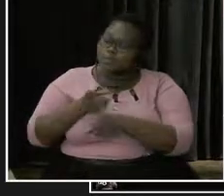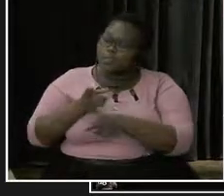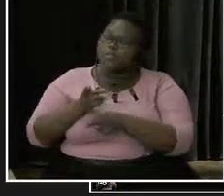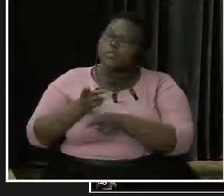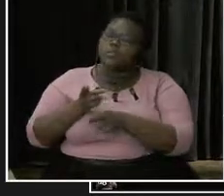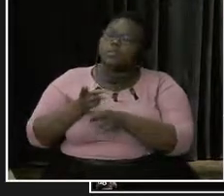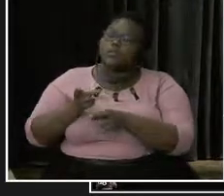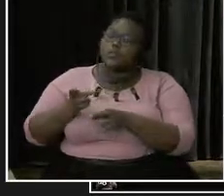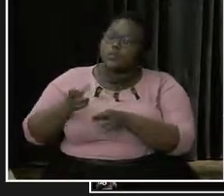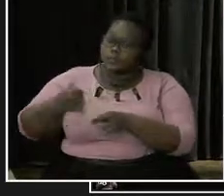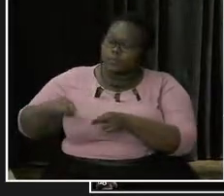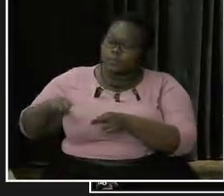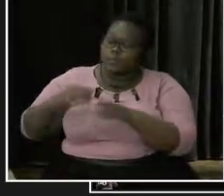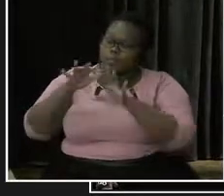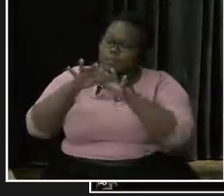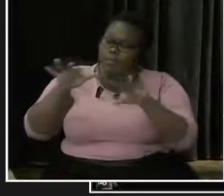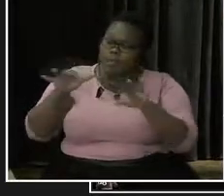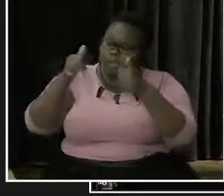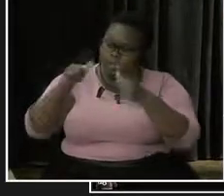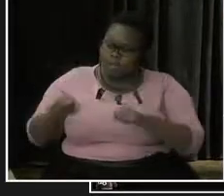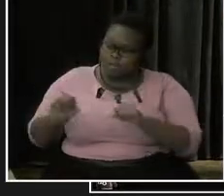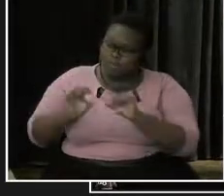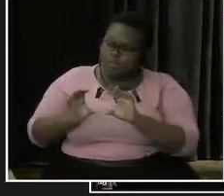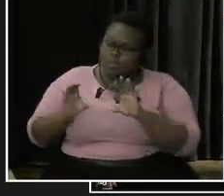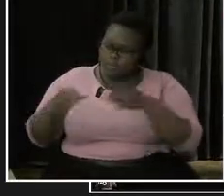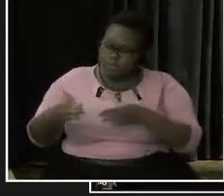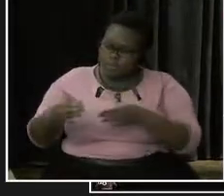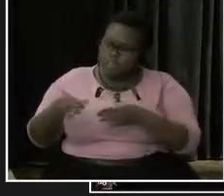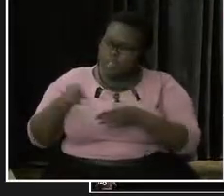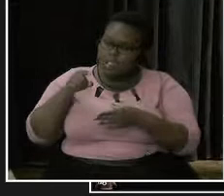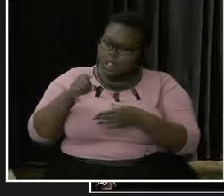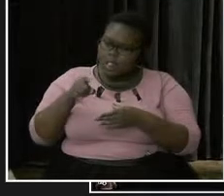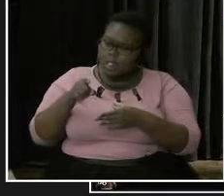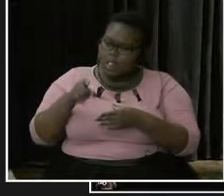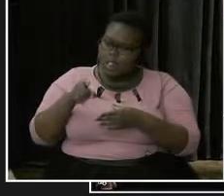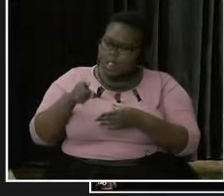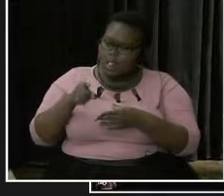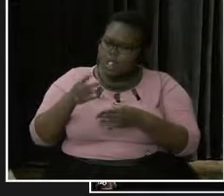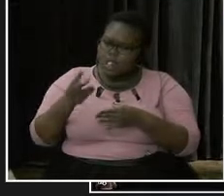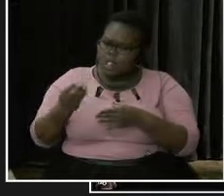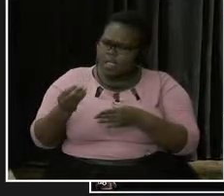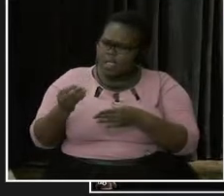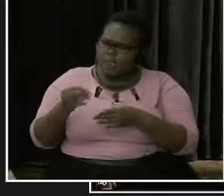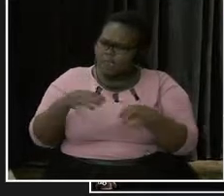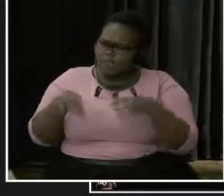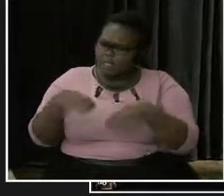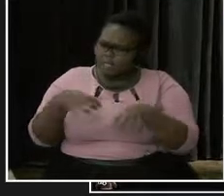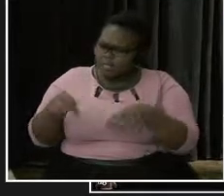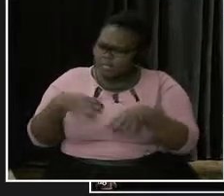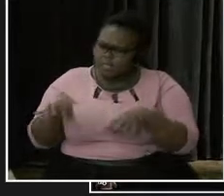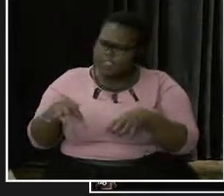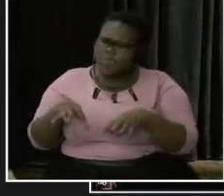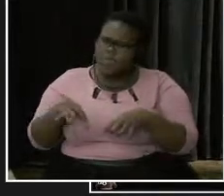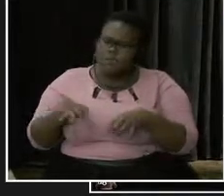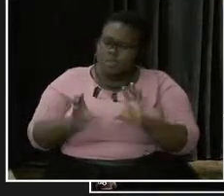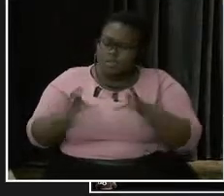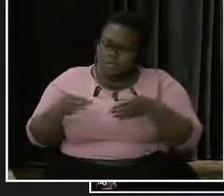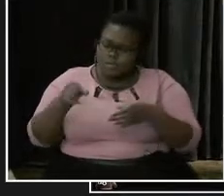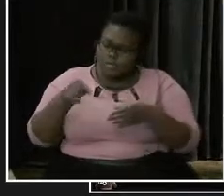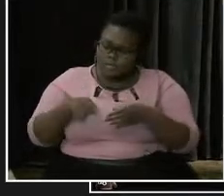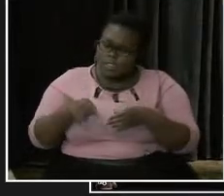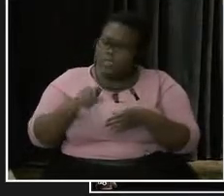Public Accounts Committee, which record the activities of the committee during the 2020